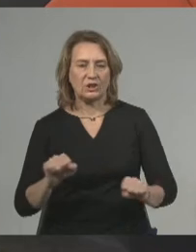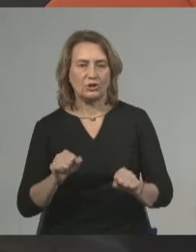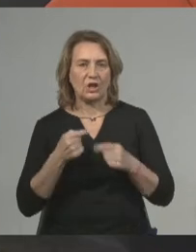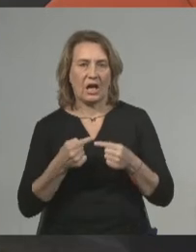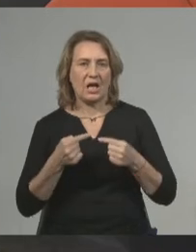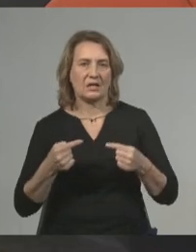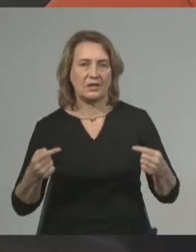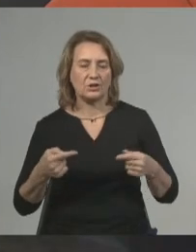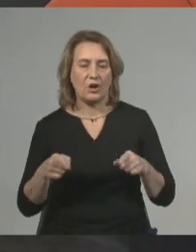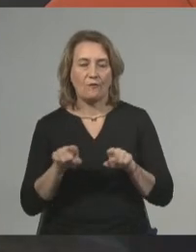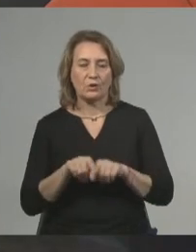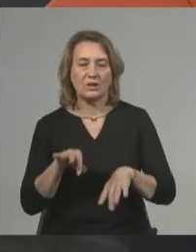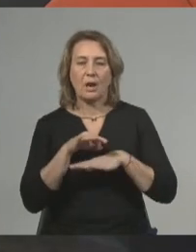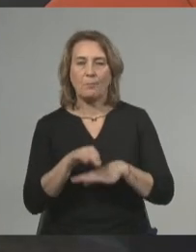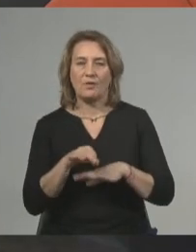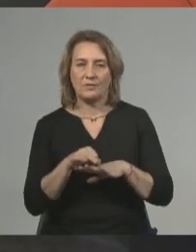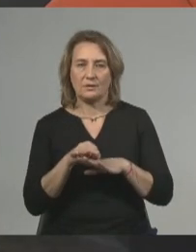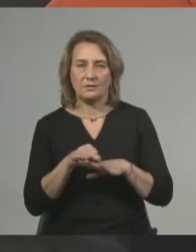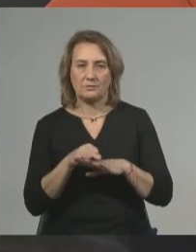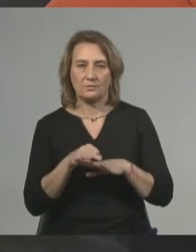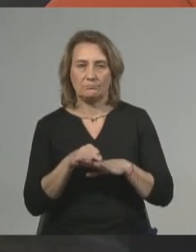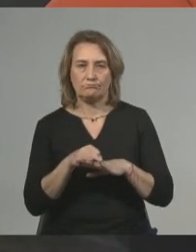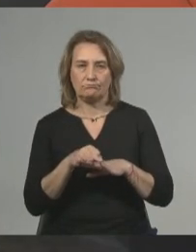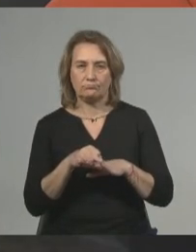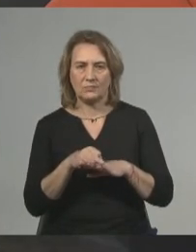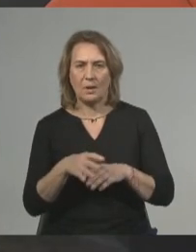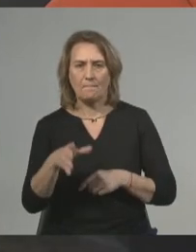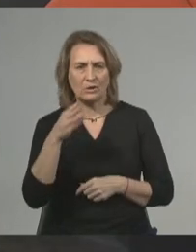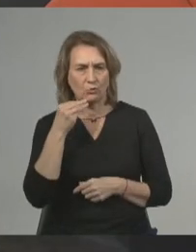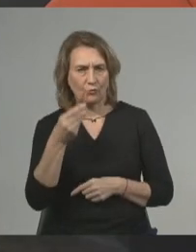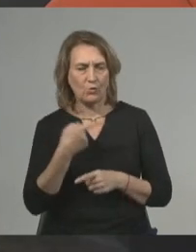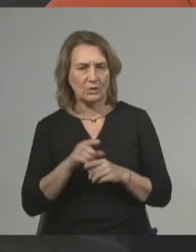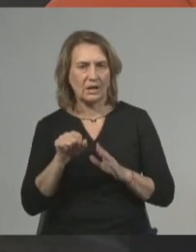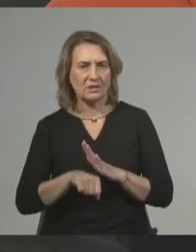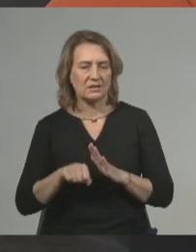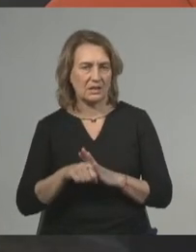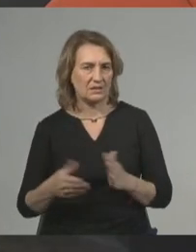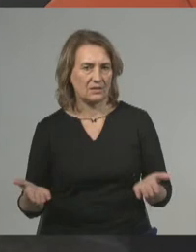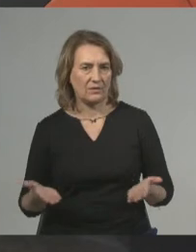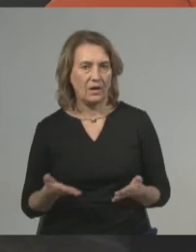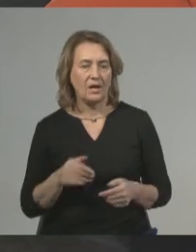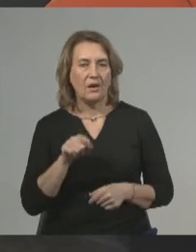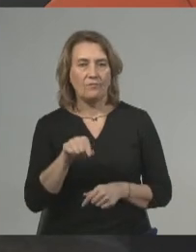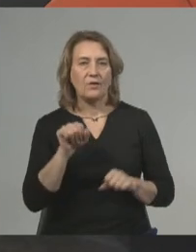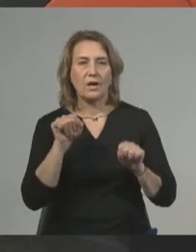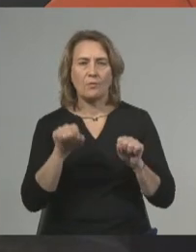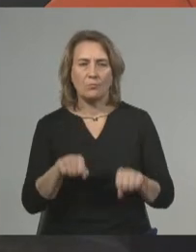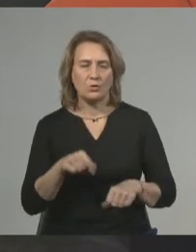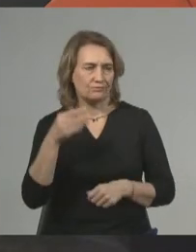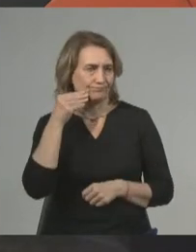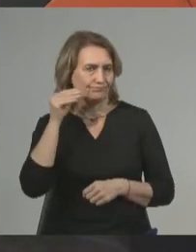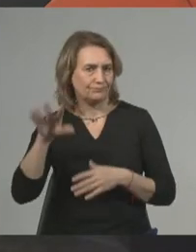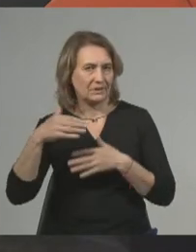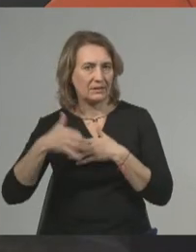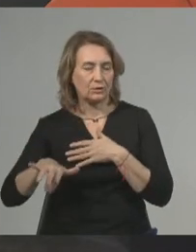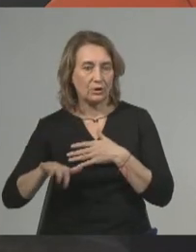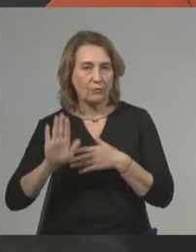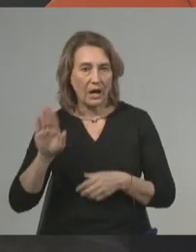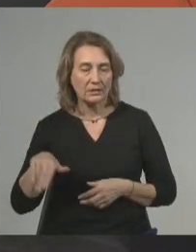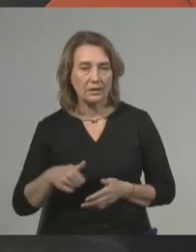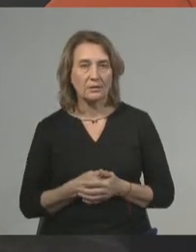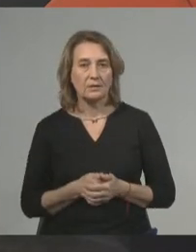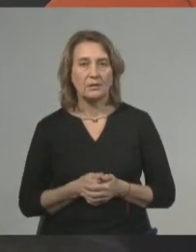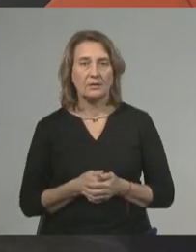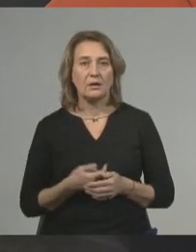violence it is understandable that you can simply ignore such calls to action from the far